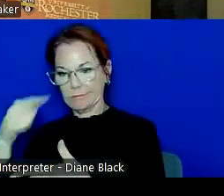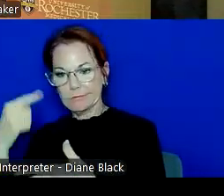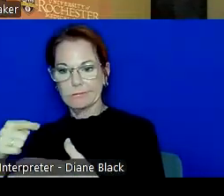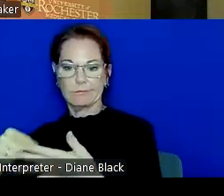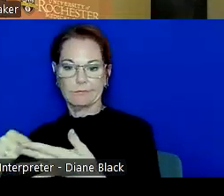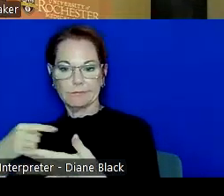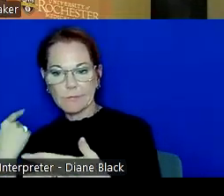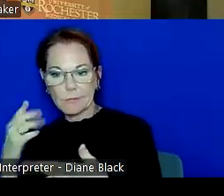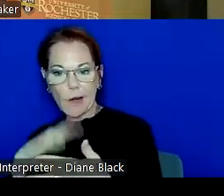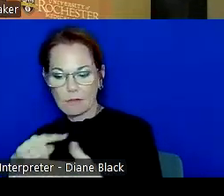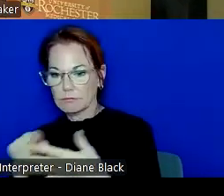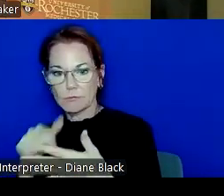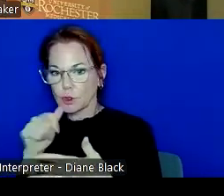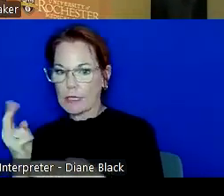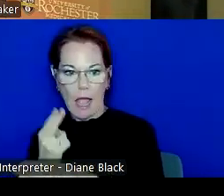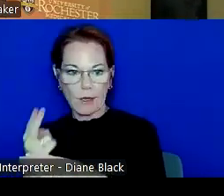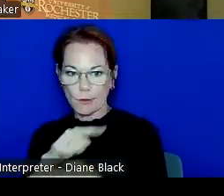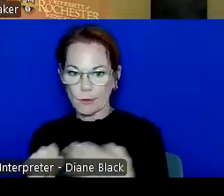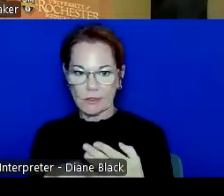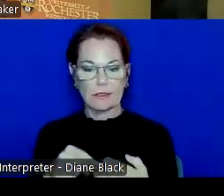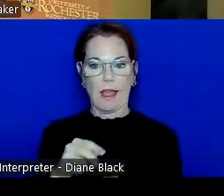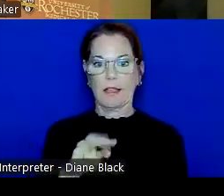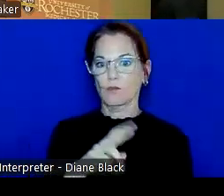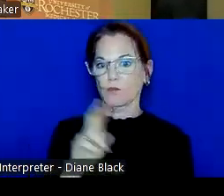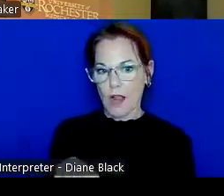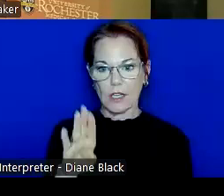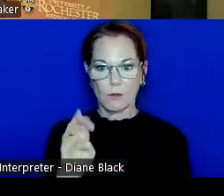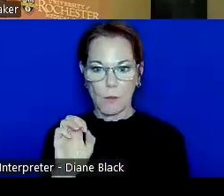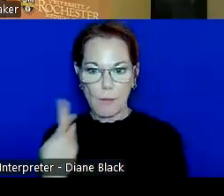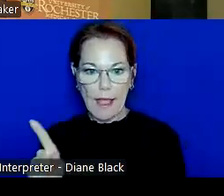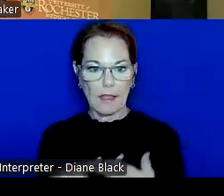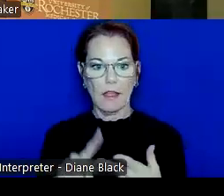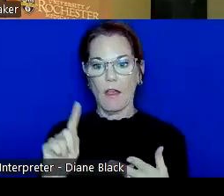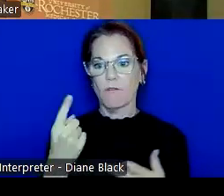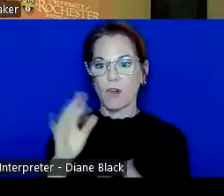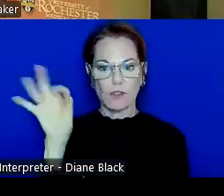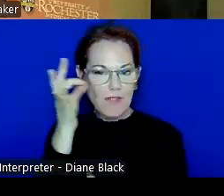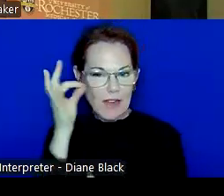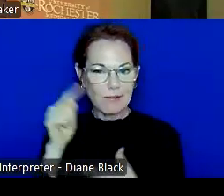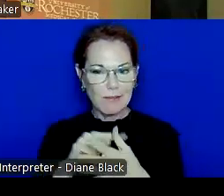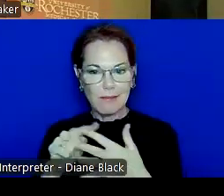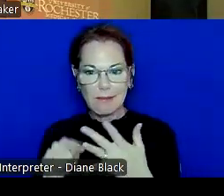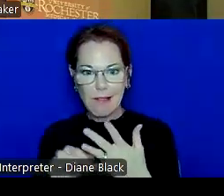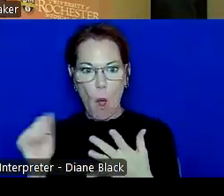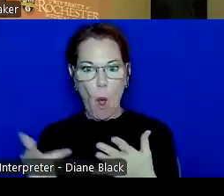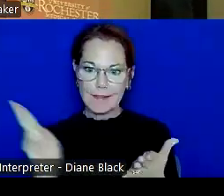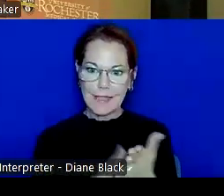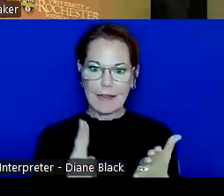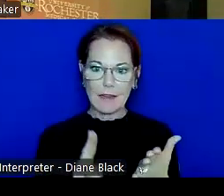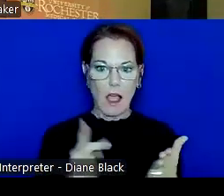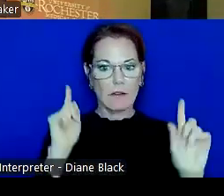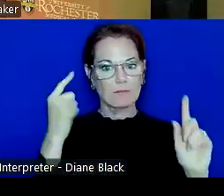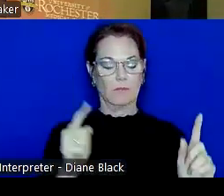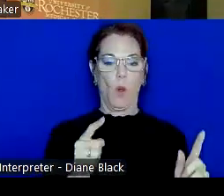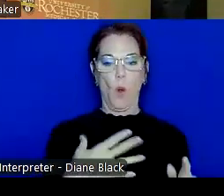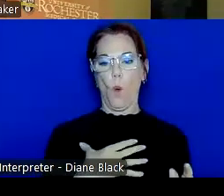Several local banks like Rochester Savings Bank, Eastman Savings and Loan, First Federal, and many others signed on to these whites-only covenants. There are